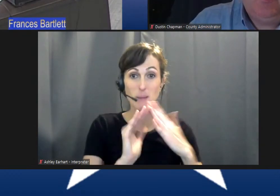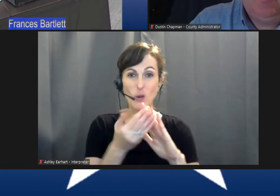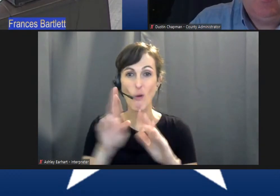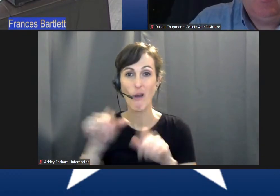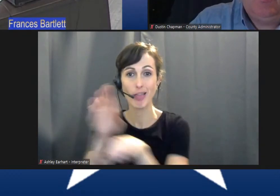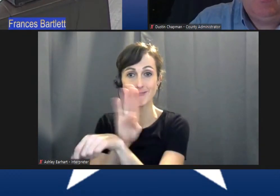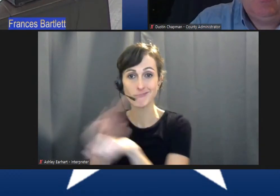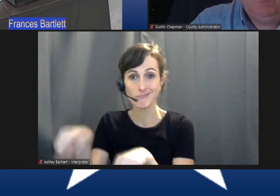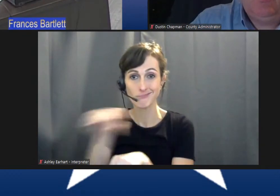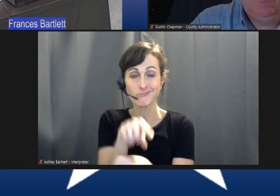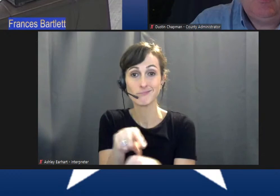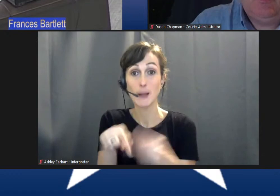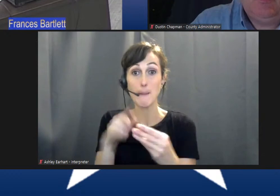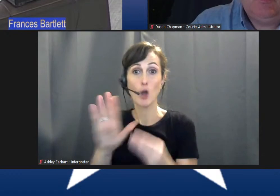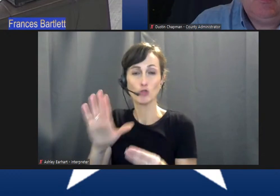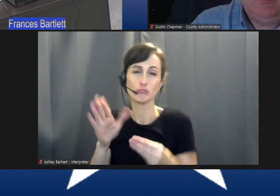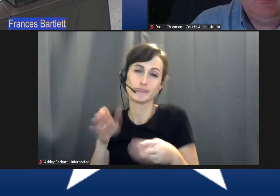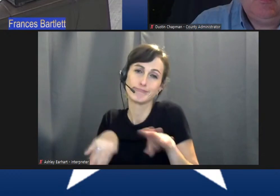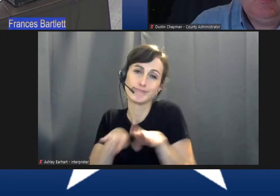thoughts are now.